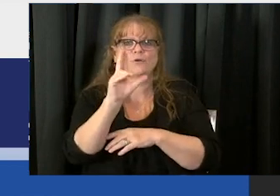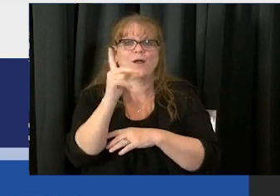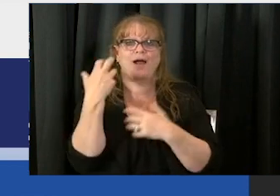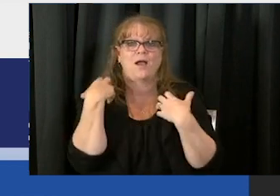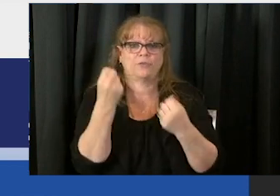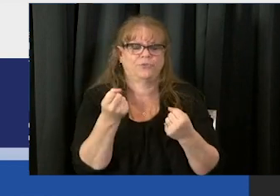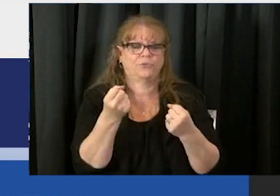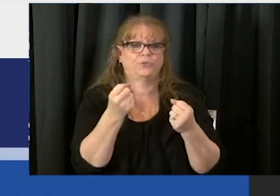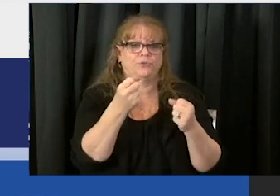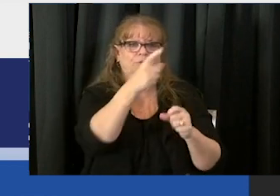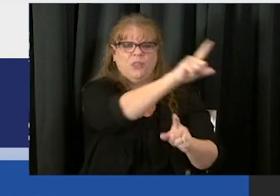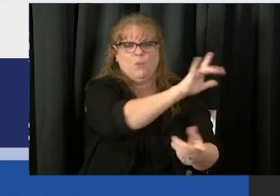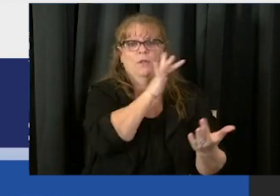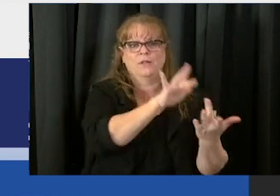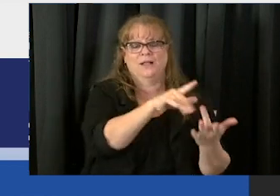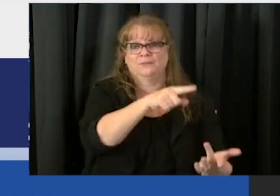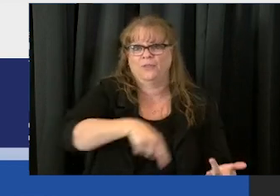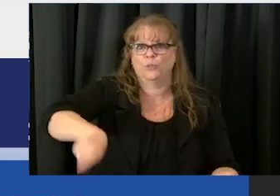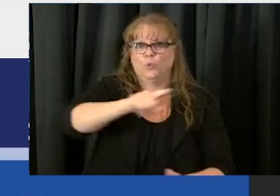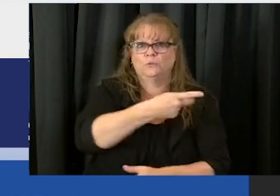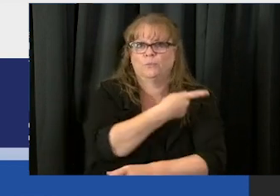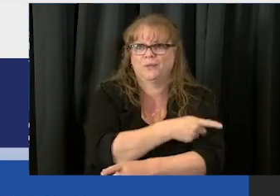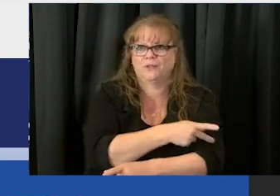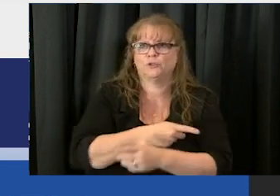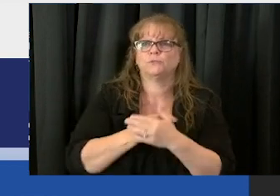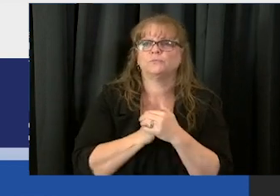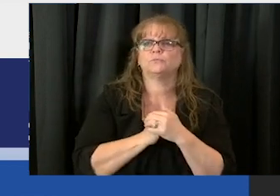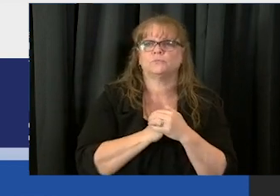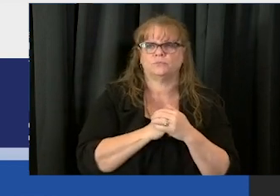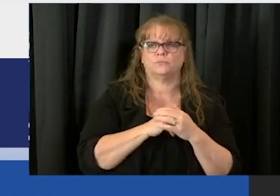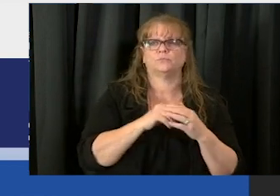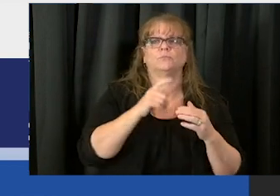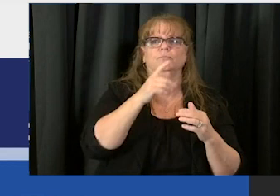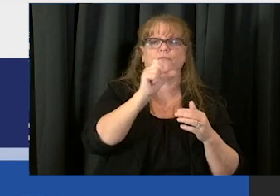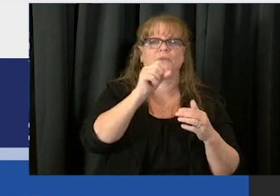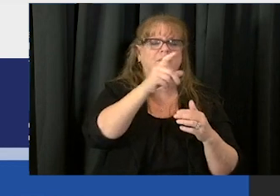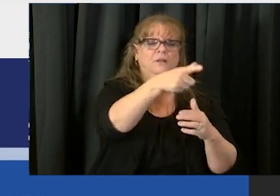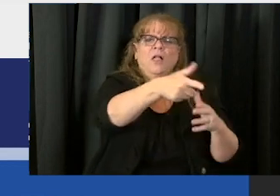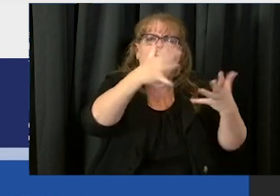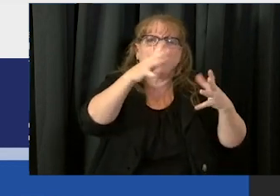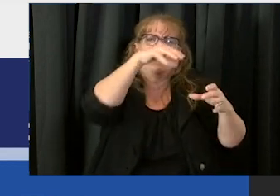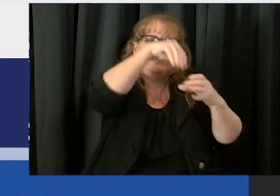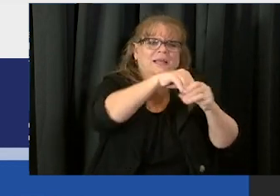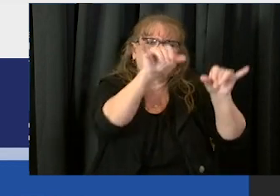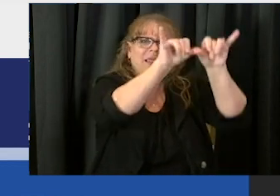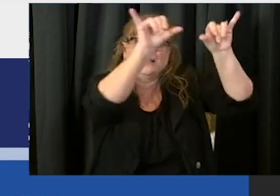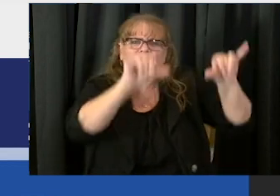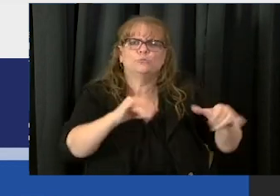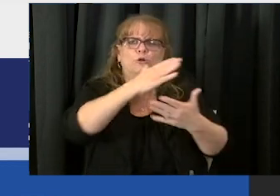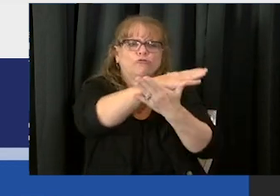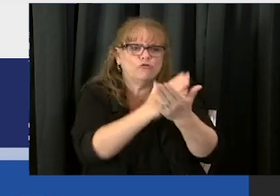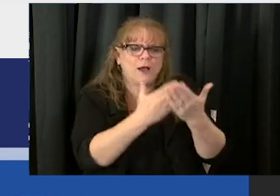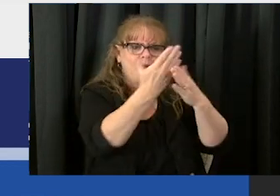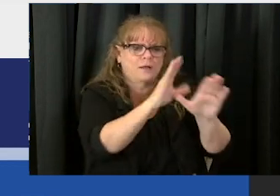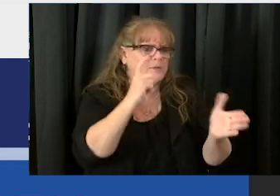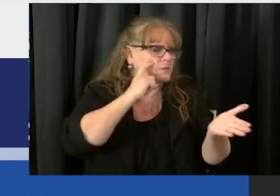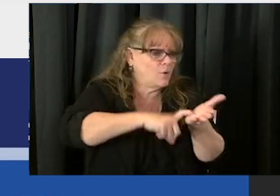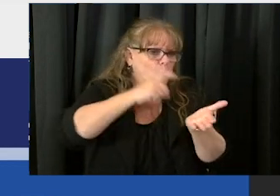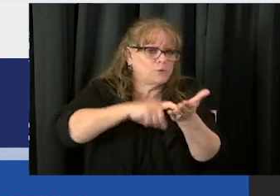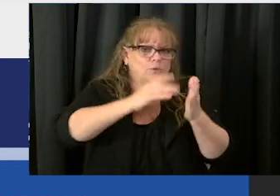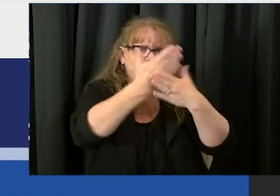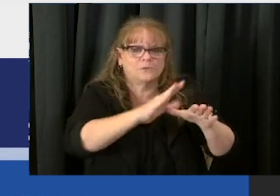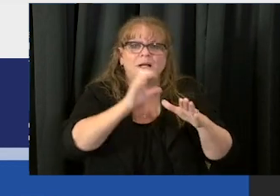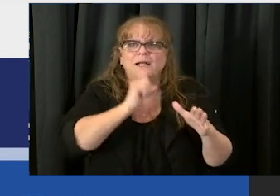fashion. If you go to Denver Health and you don't currently have a ticket, they just ask that you bear with them for a few more days, but they expect